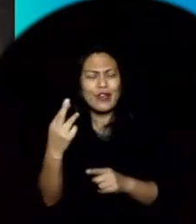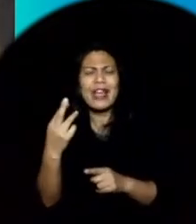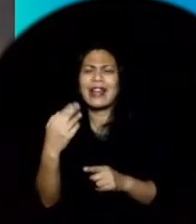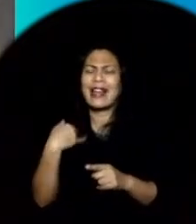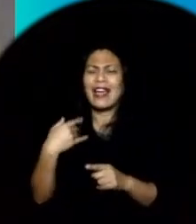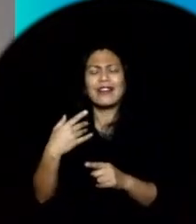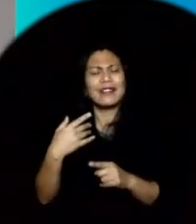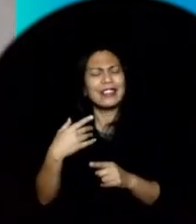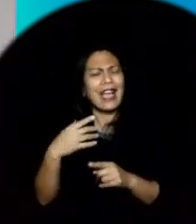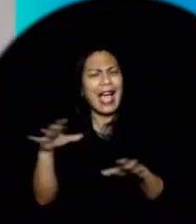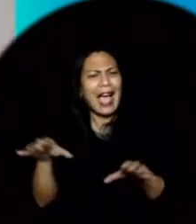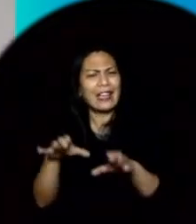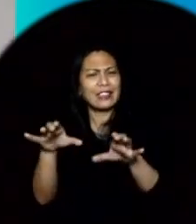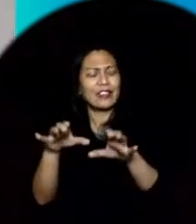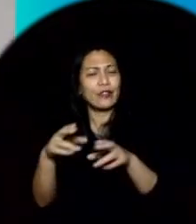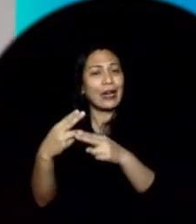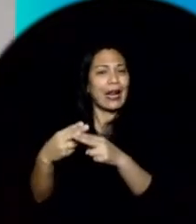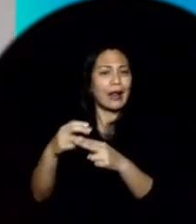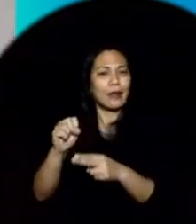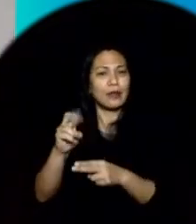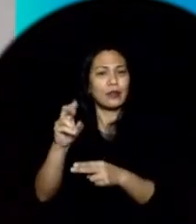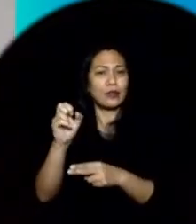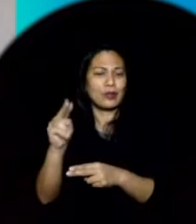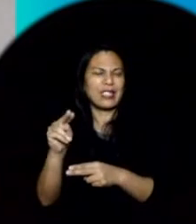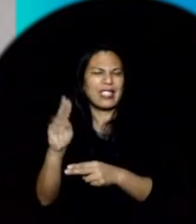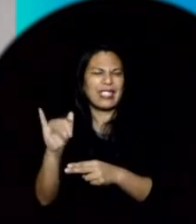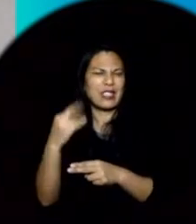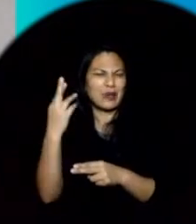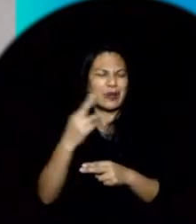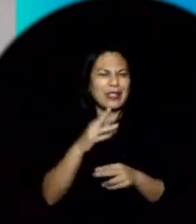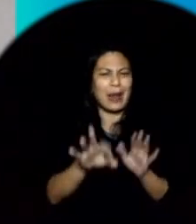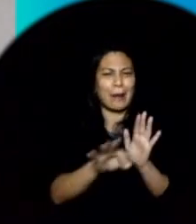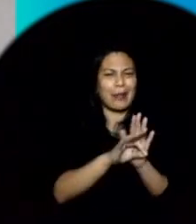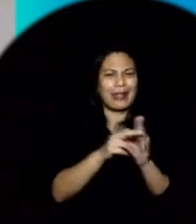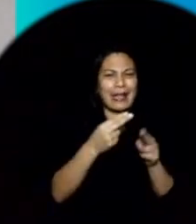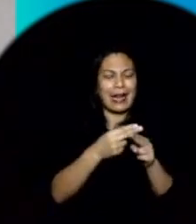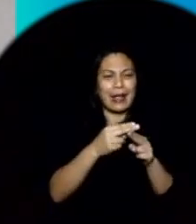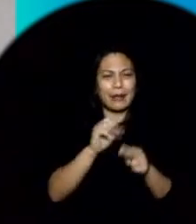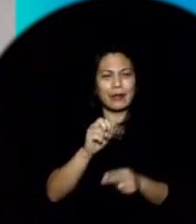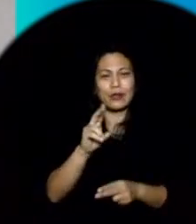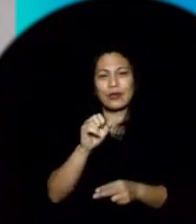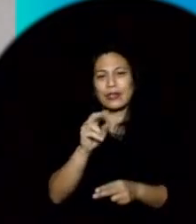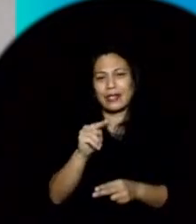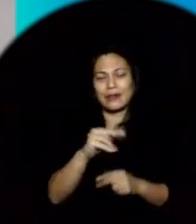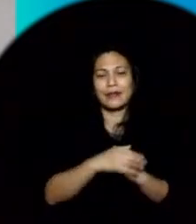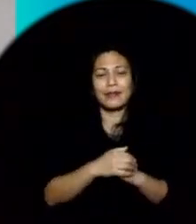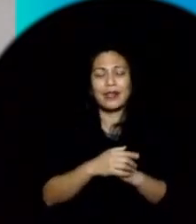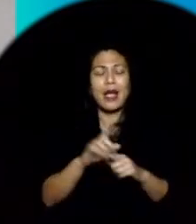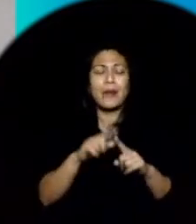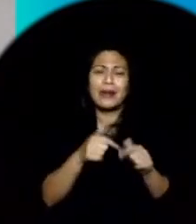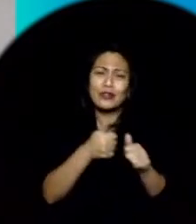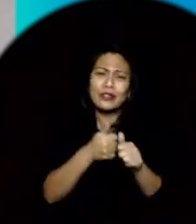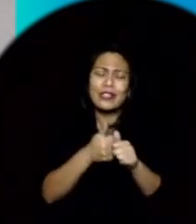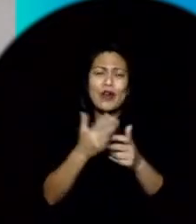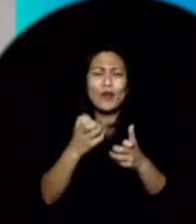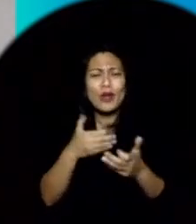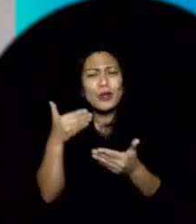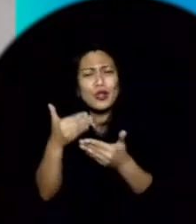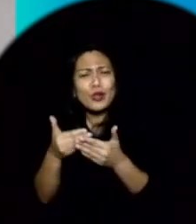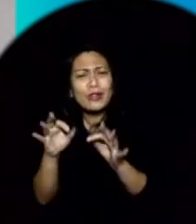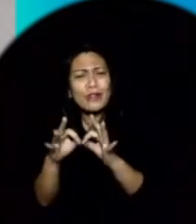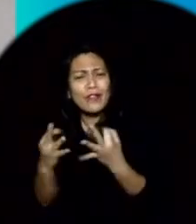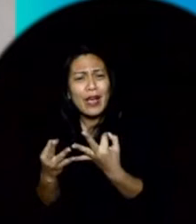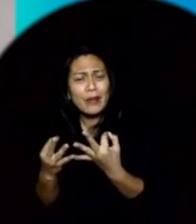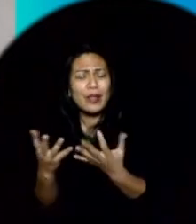senior, driving around, traveling, and her name was Susan, so I patterned Susan after her. What Susan wants most is to be closer to